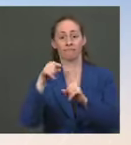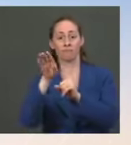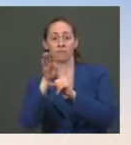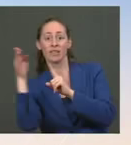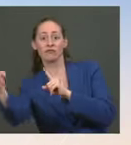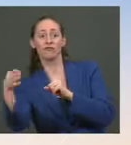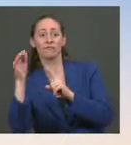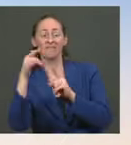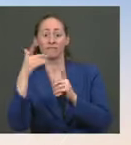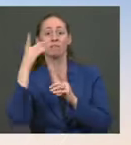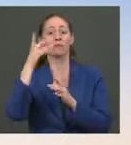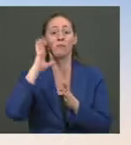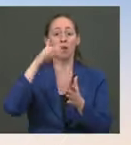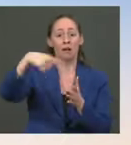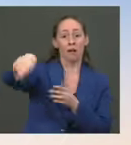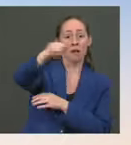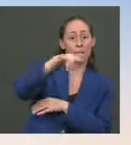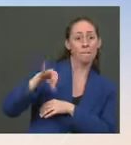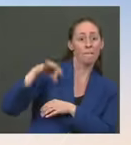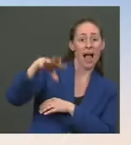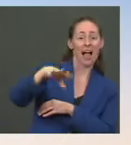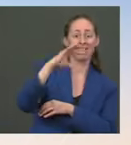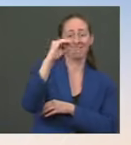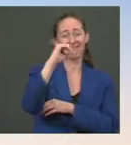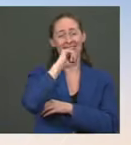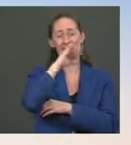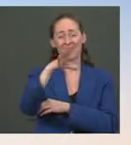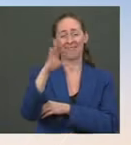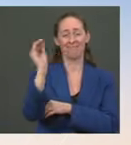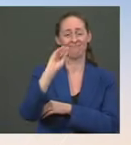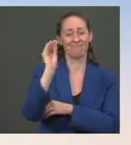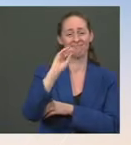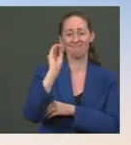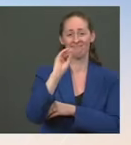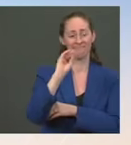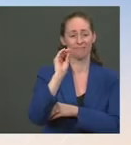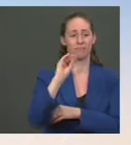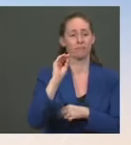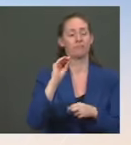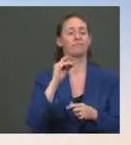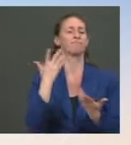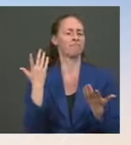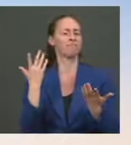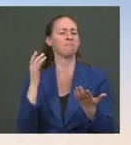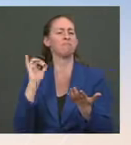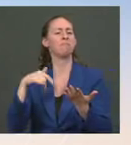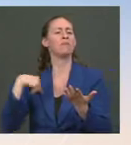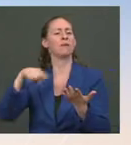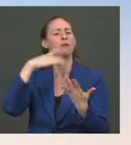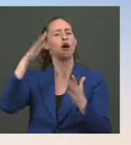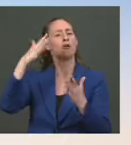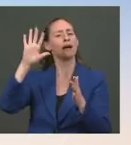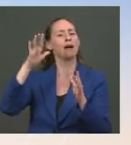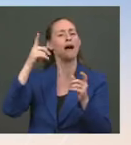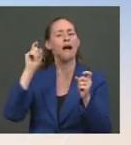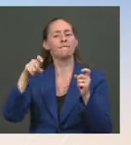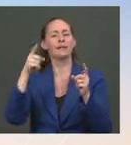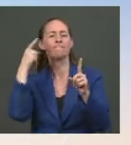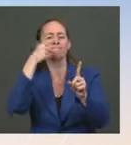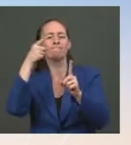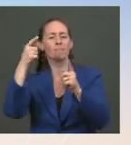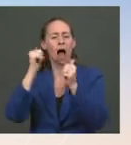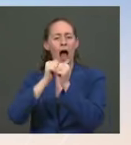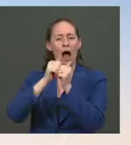what I'm saying, the case we're making here is that there needs to be agreement on the different components. There's broad agreement on the